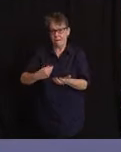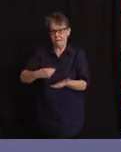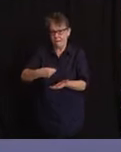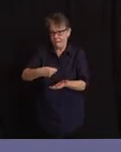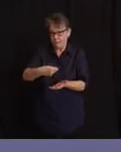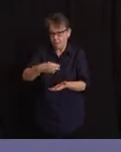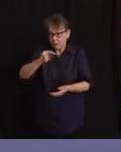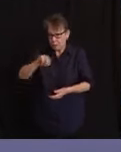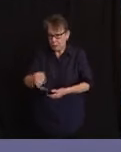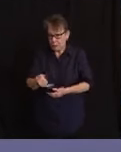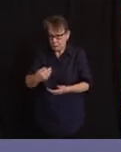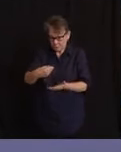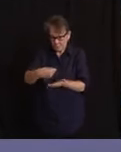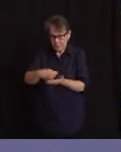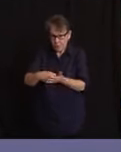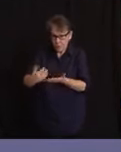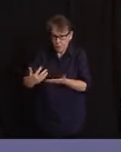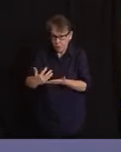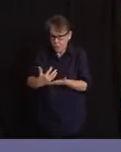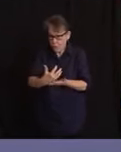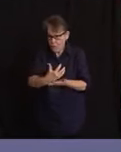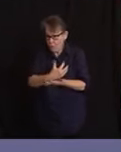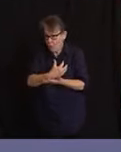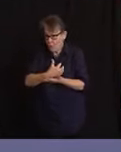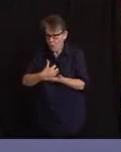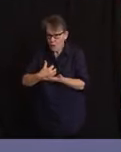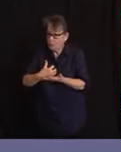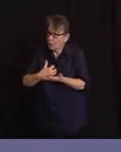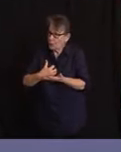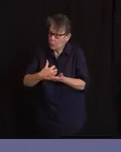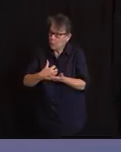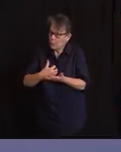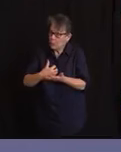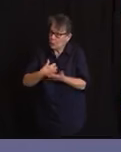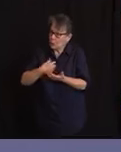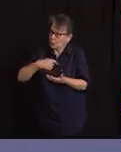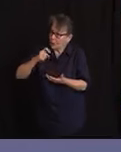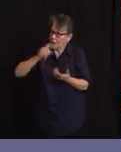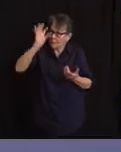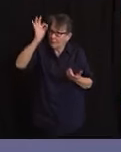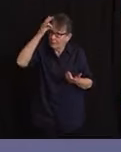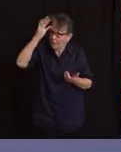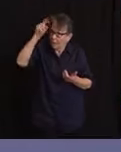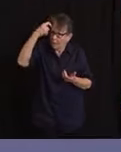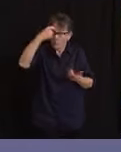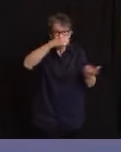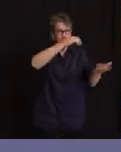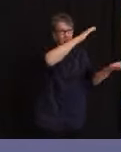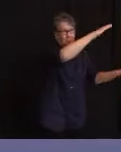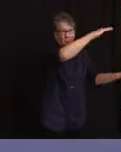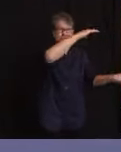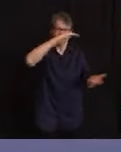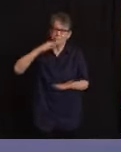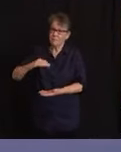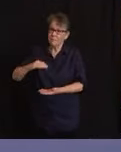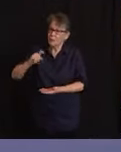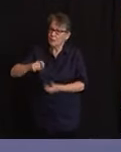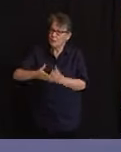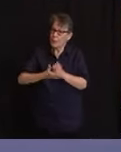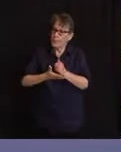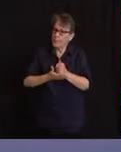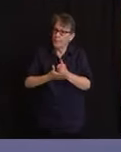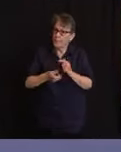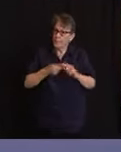direct cash assistance, both how the CARES Act is interpreted and any other steps that will be taken.